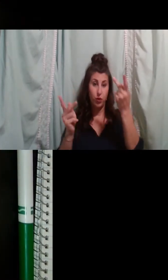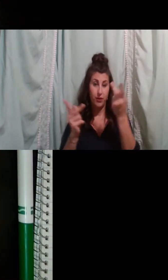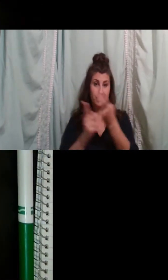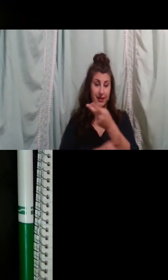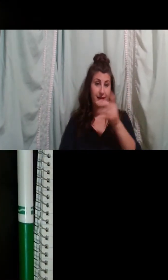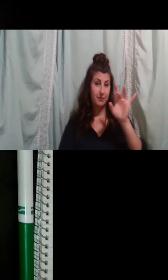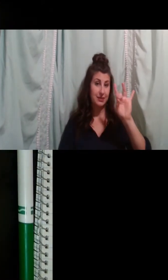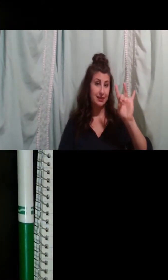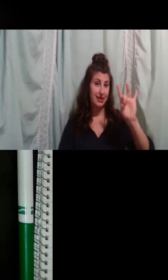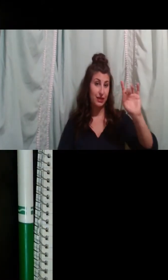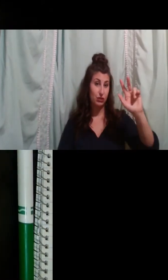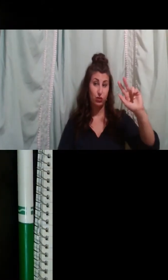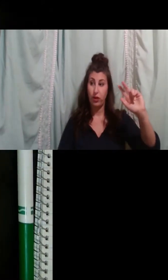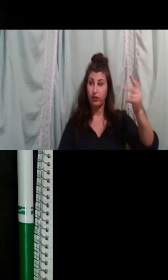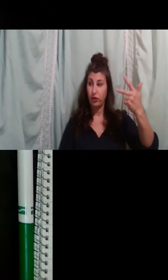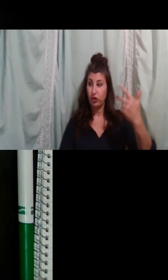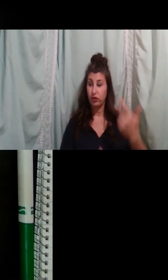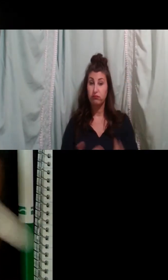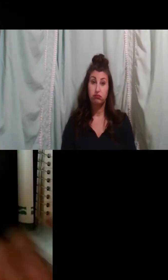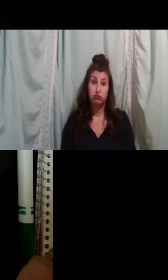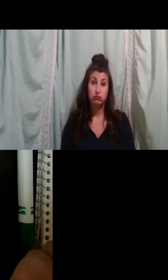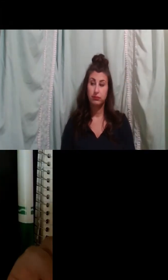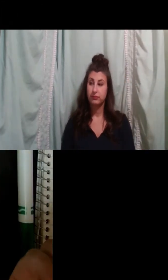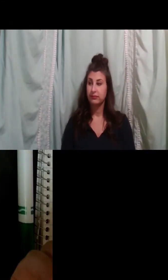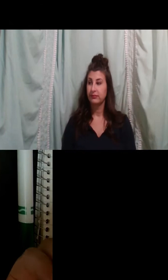4th times 8 to the 3rd.